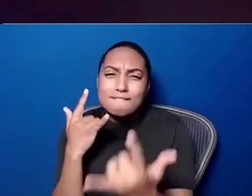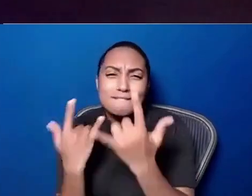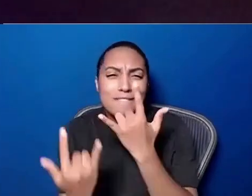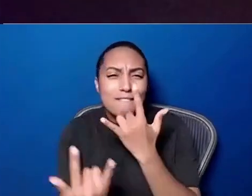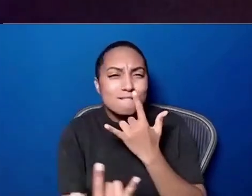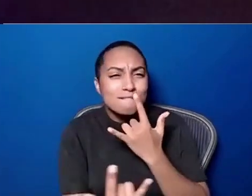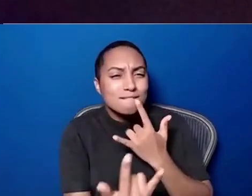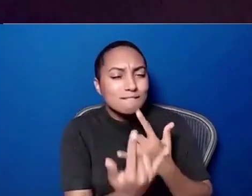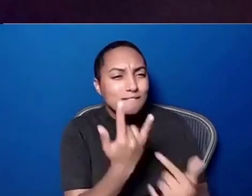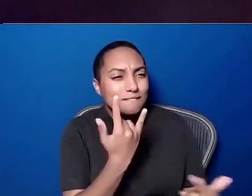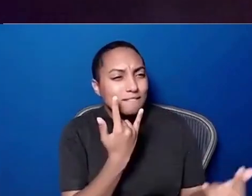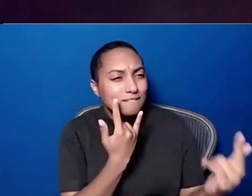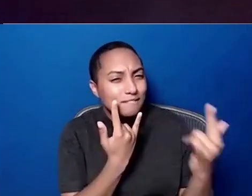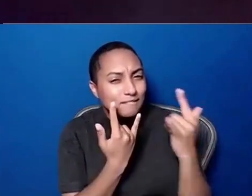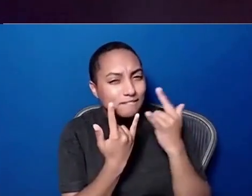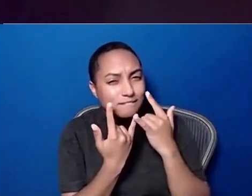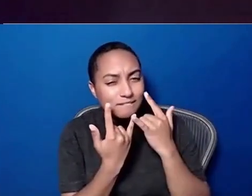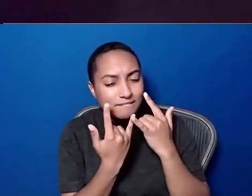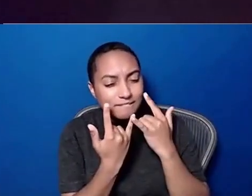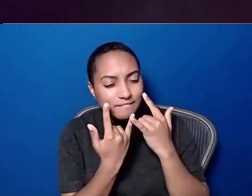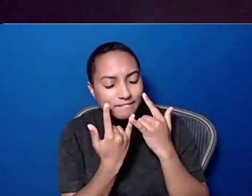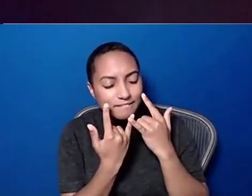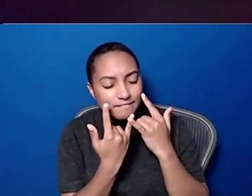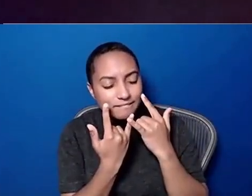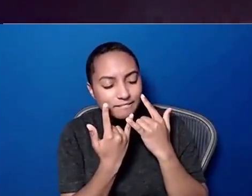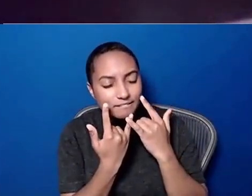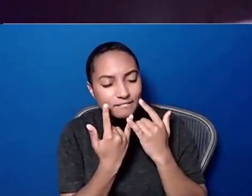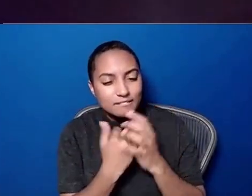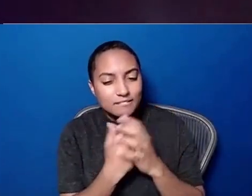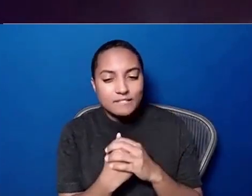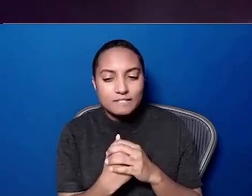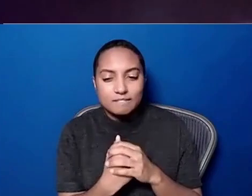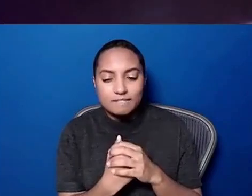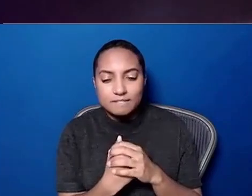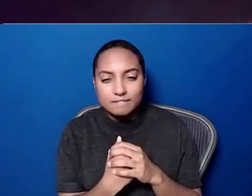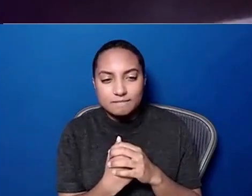grows between us. All the ways.